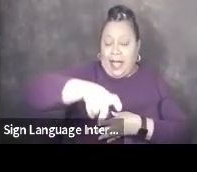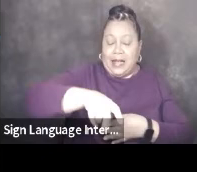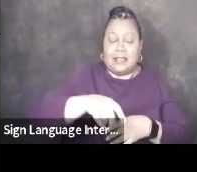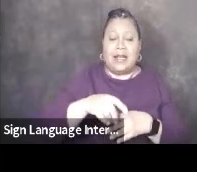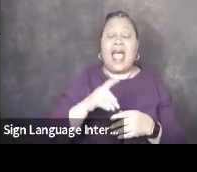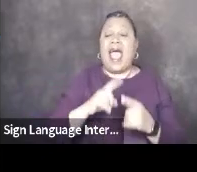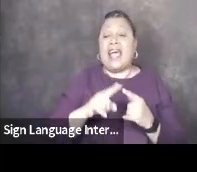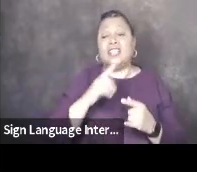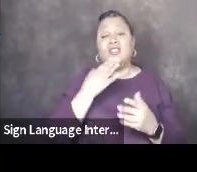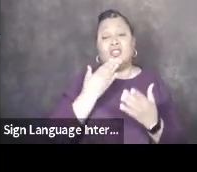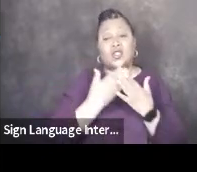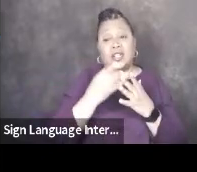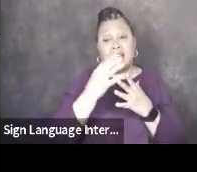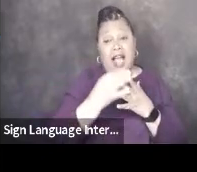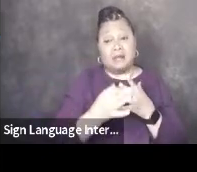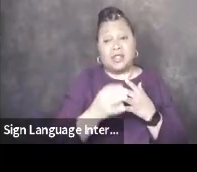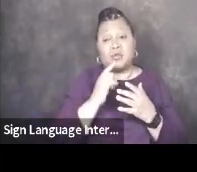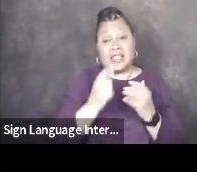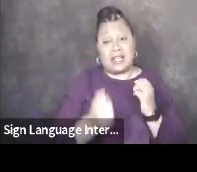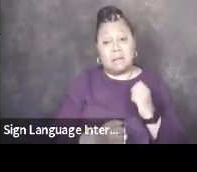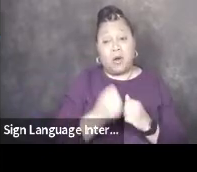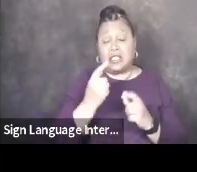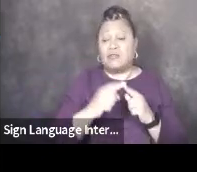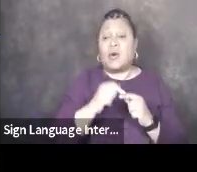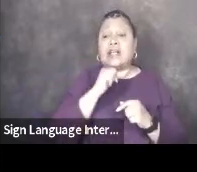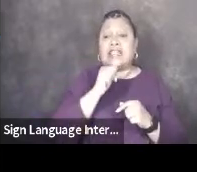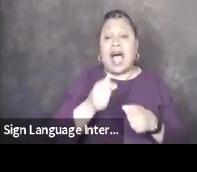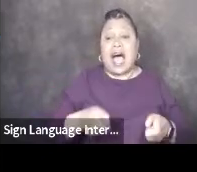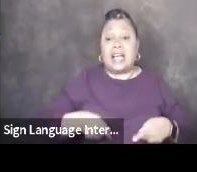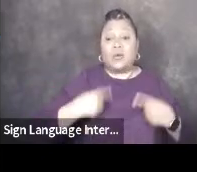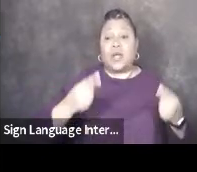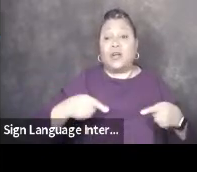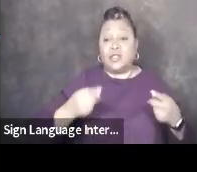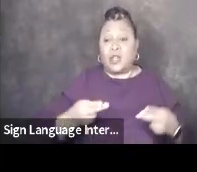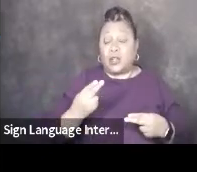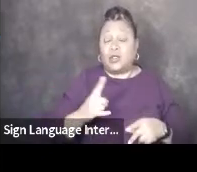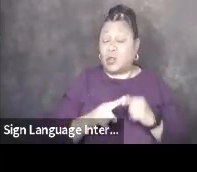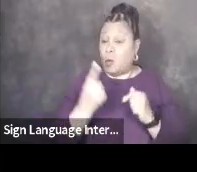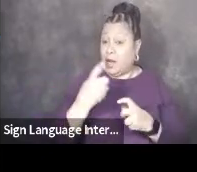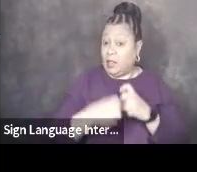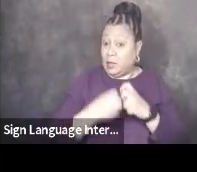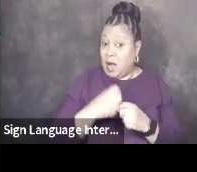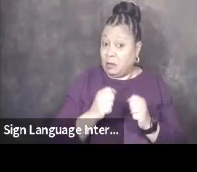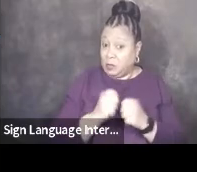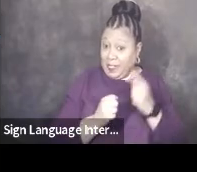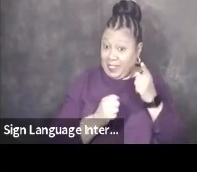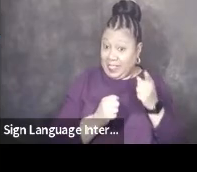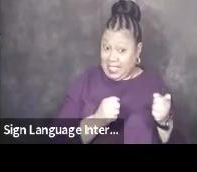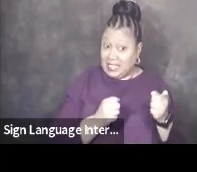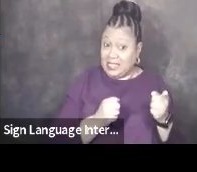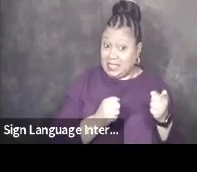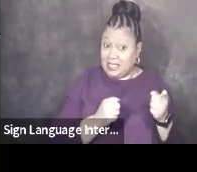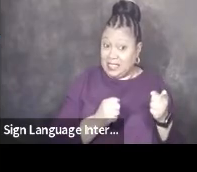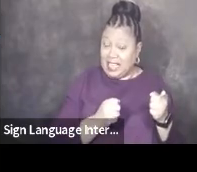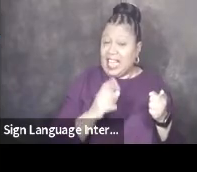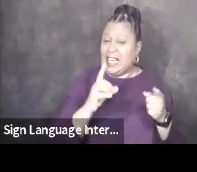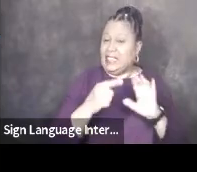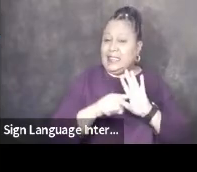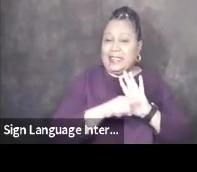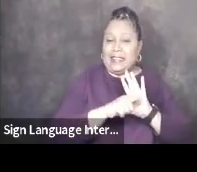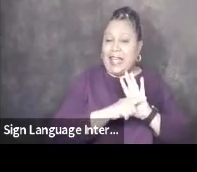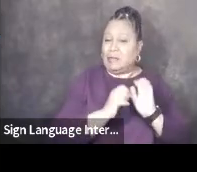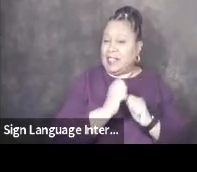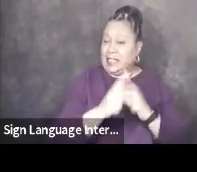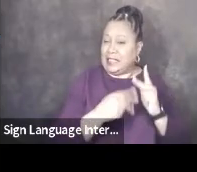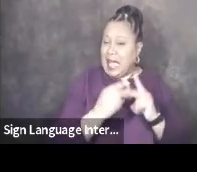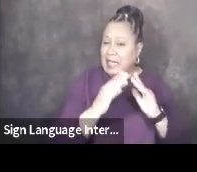And it's a good option really mostly for non-wheelchair users, because one of the problems with this, disadvantages with this type